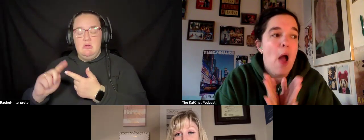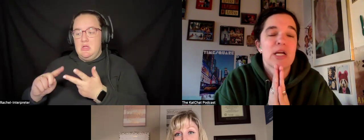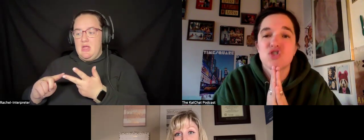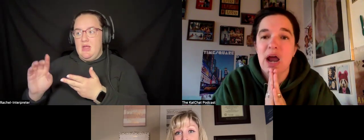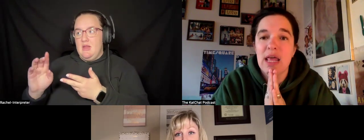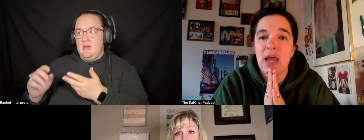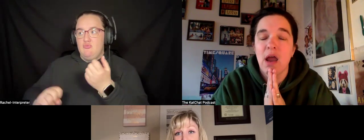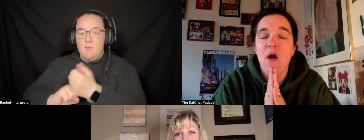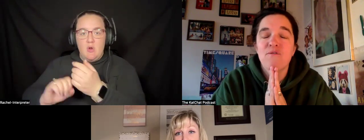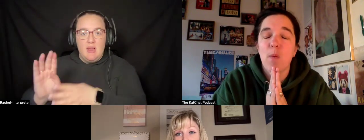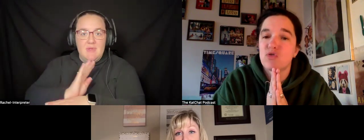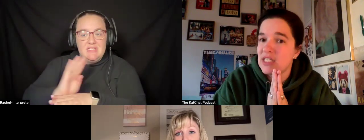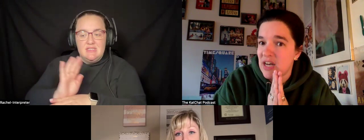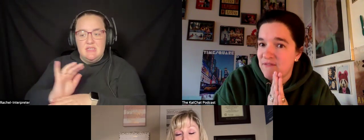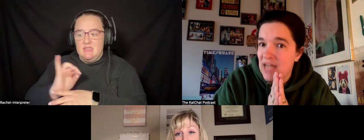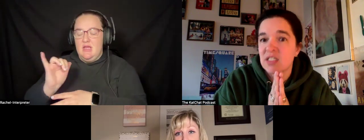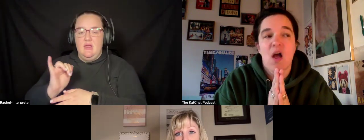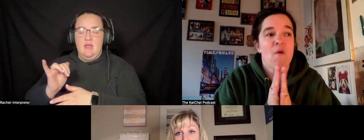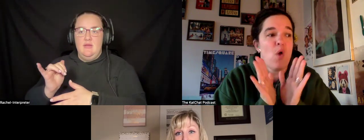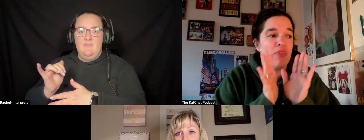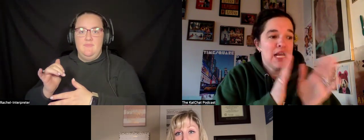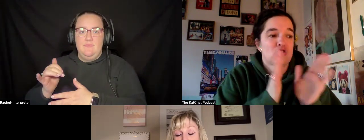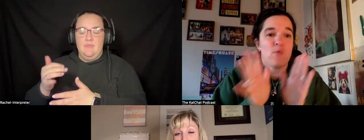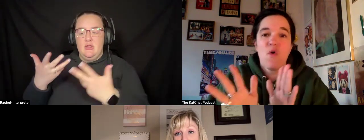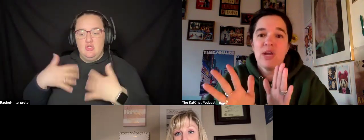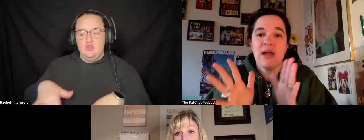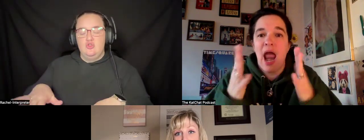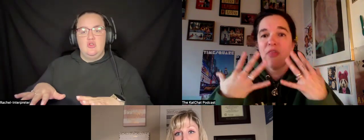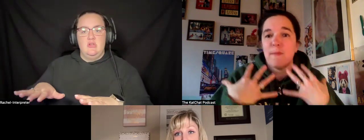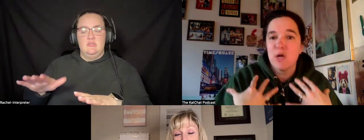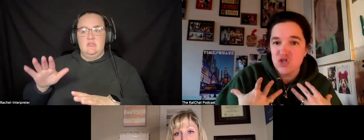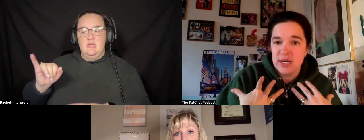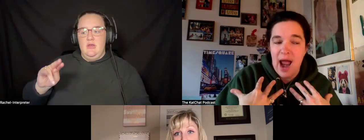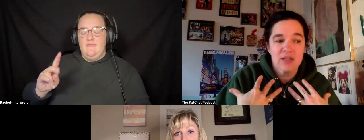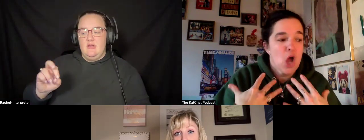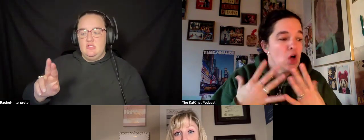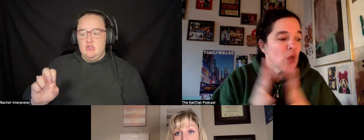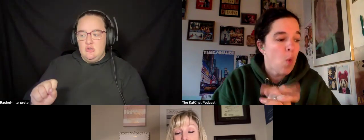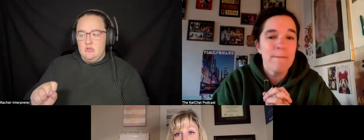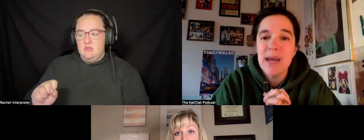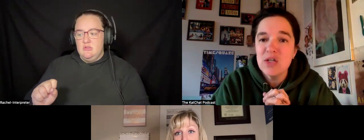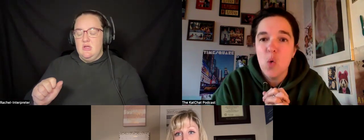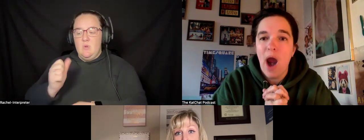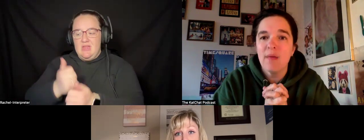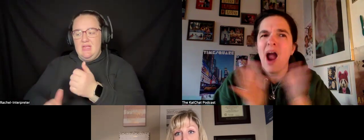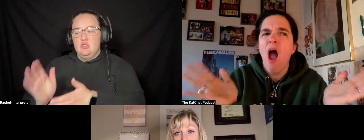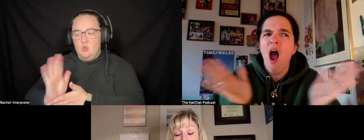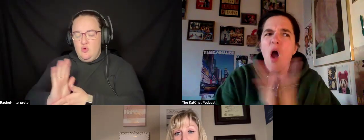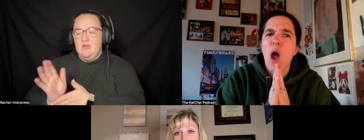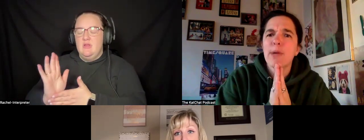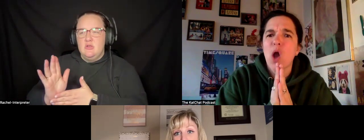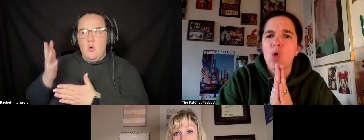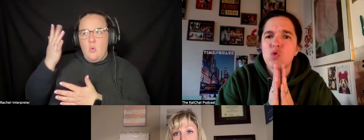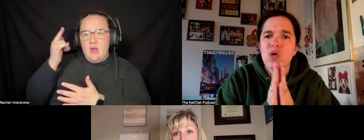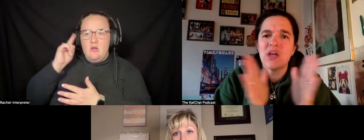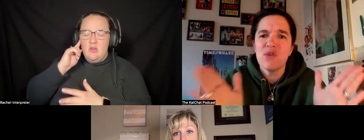like helping Jenny from Justin Baxter with each movie and the merchandise. So what made you wanna like, oh,